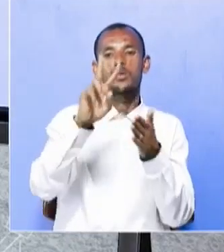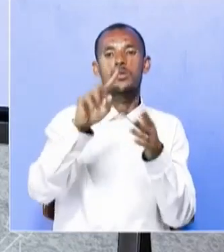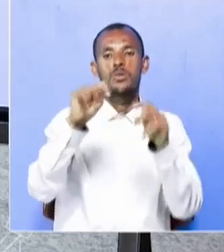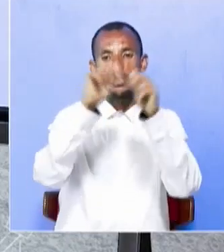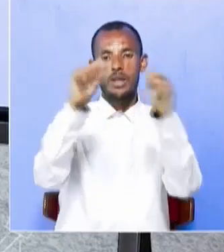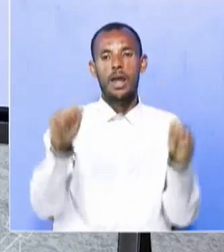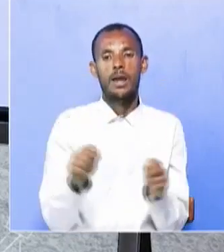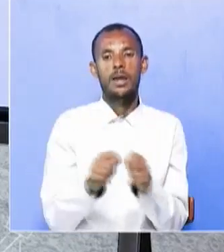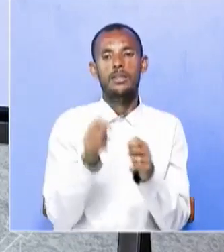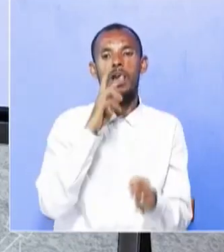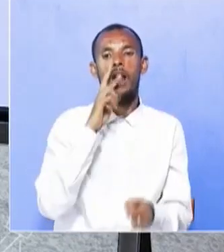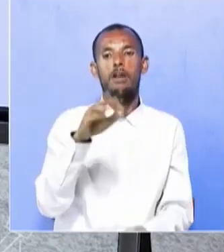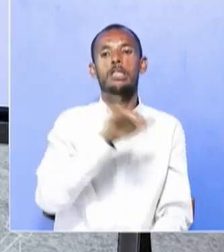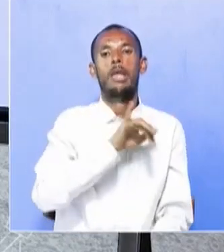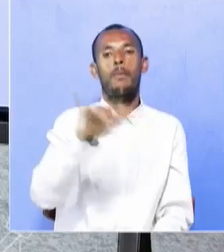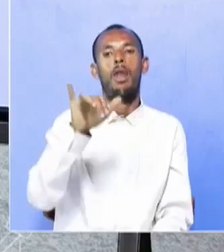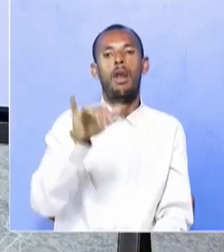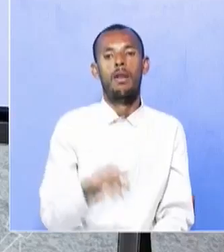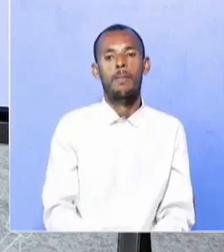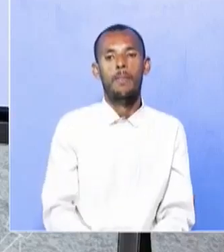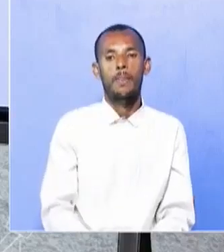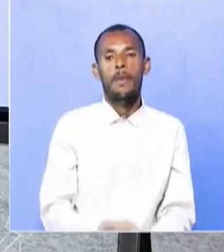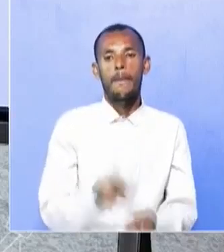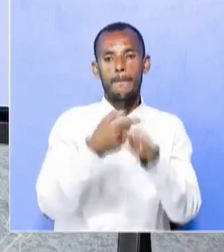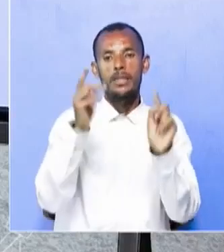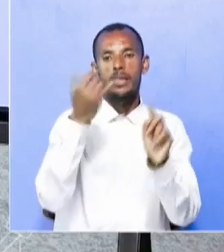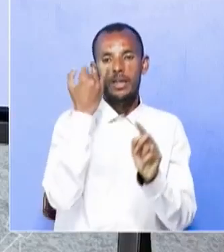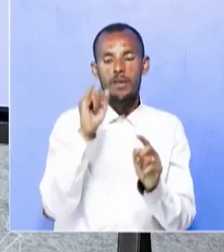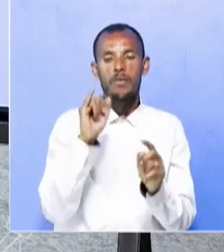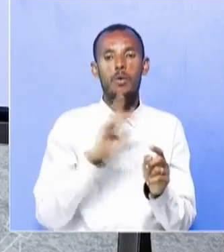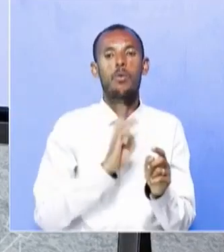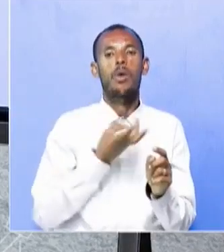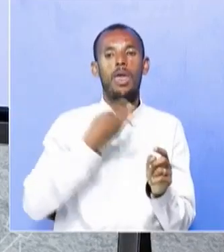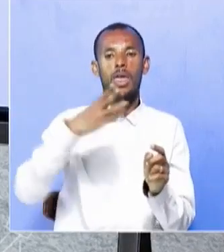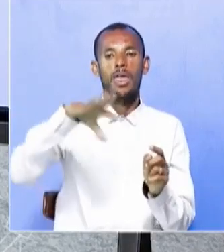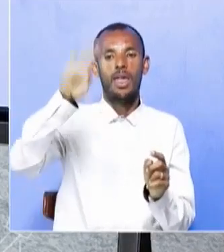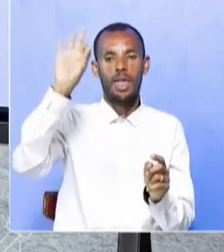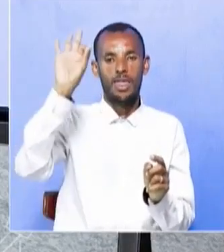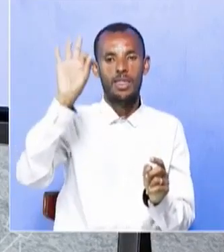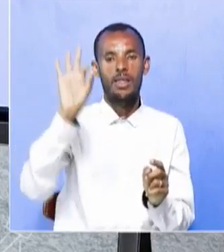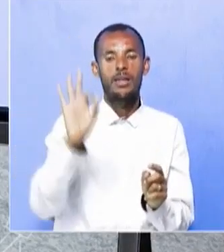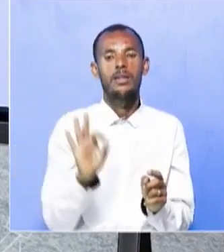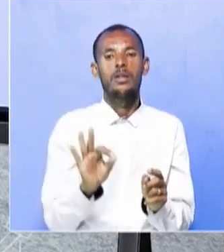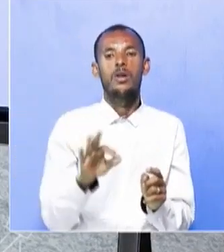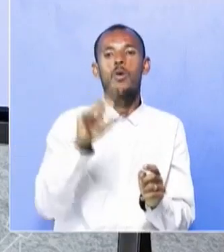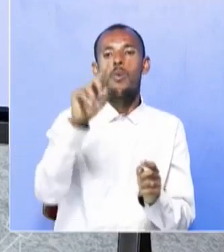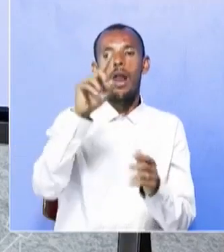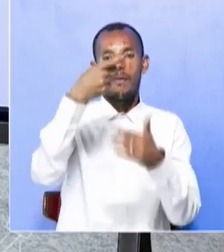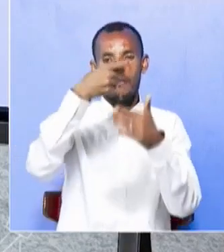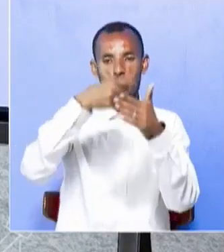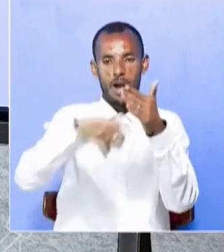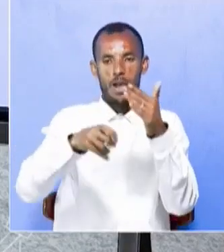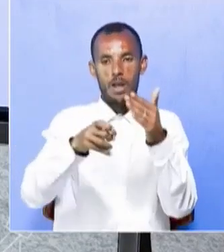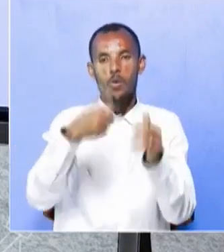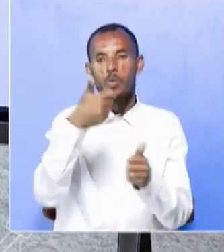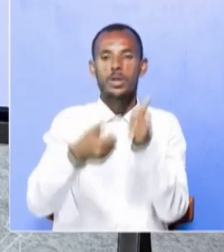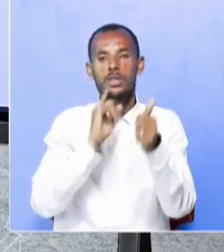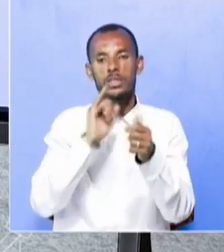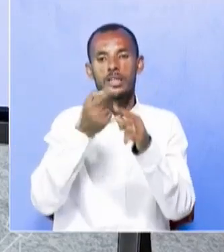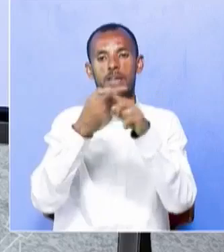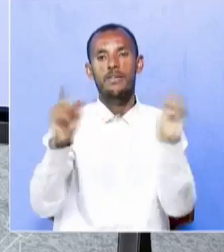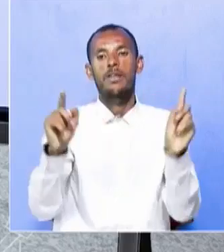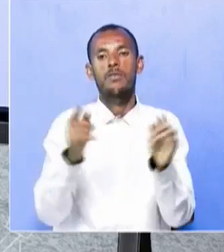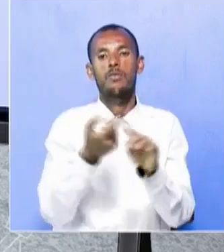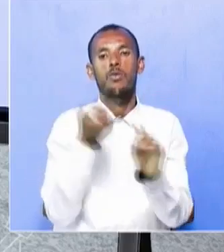triangles are similar. But if we get one value which is different from the